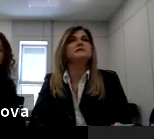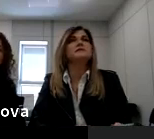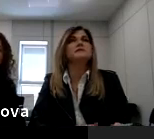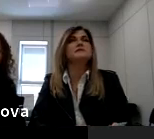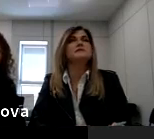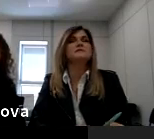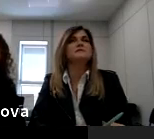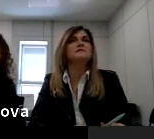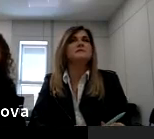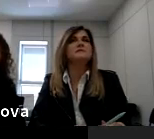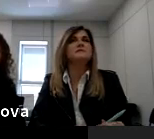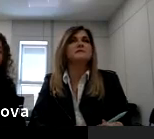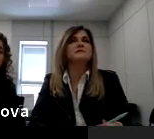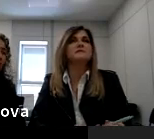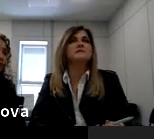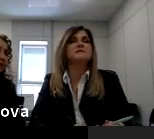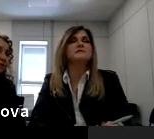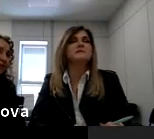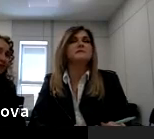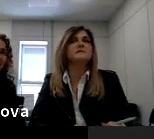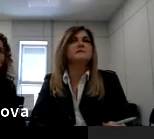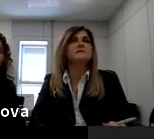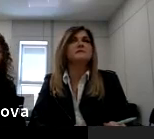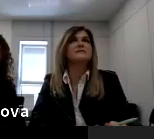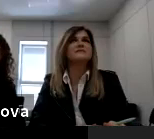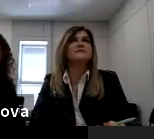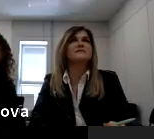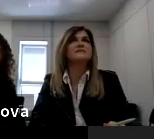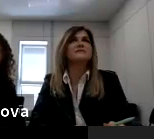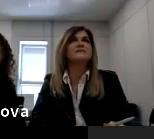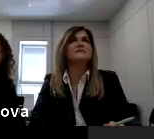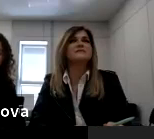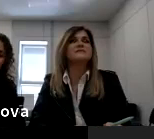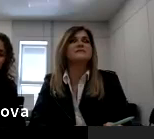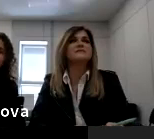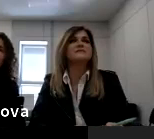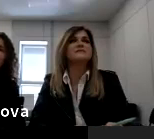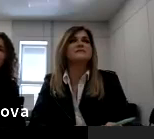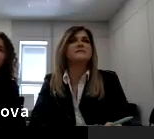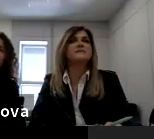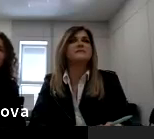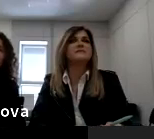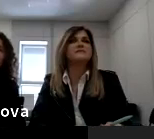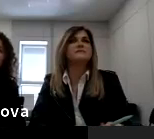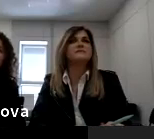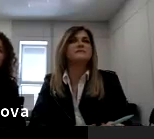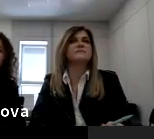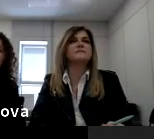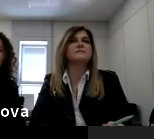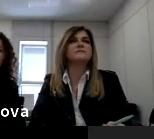end. Next questions will be in 5 minutes or 10, or I don't know, maybe.